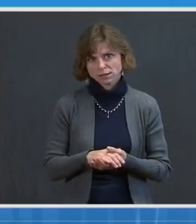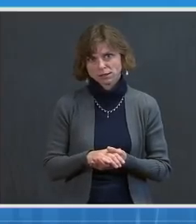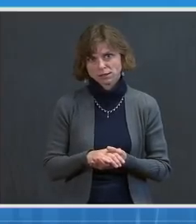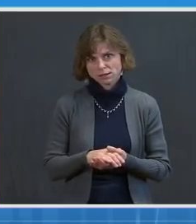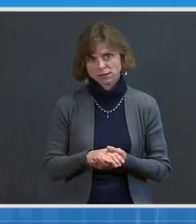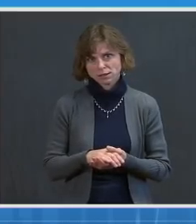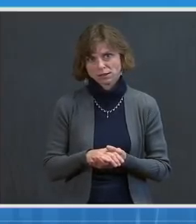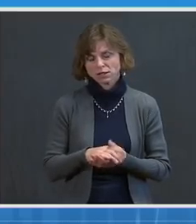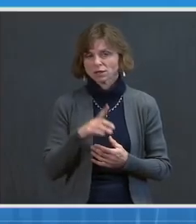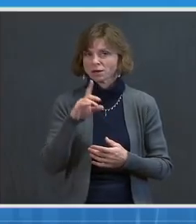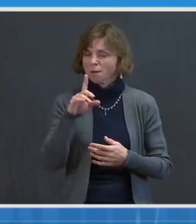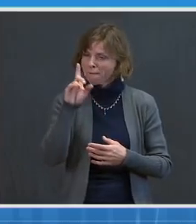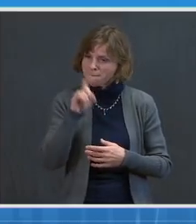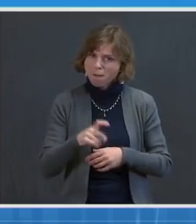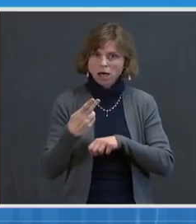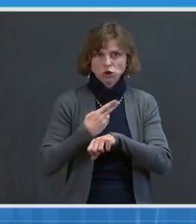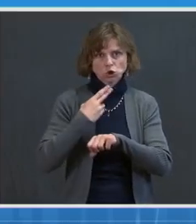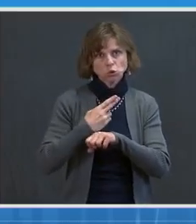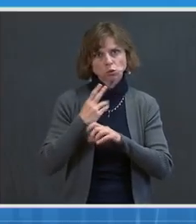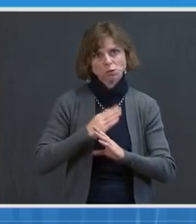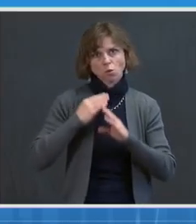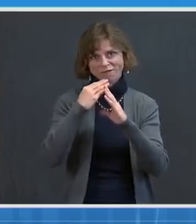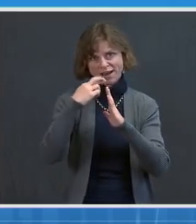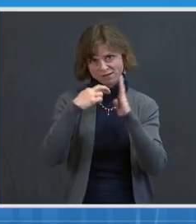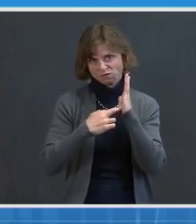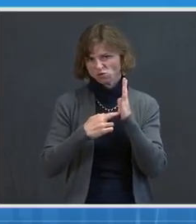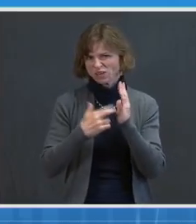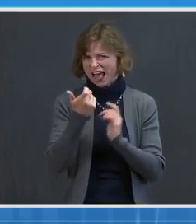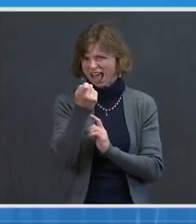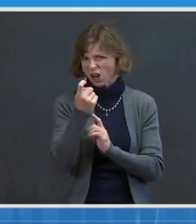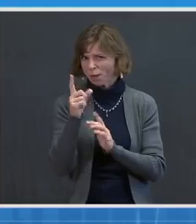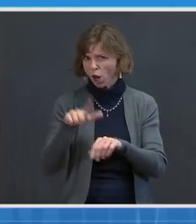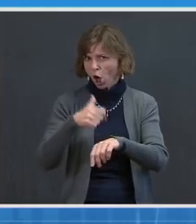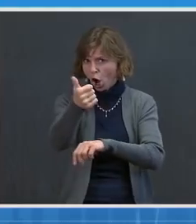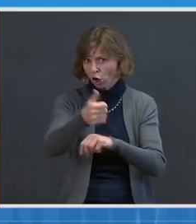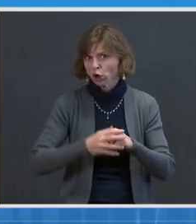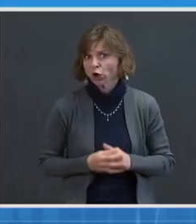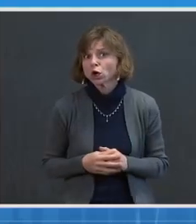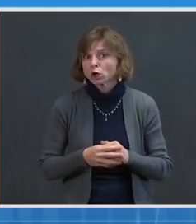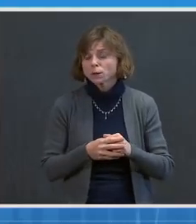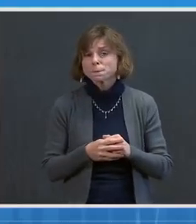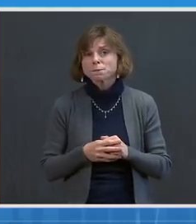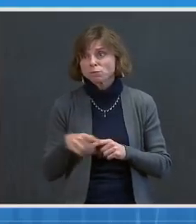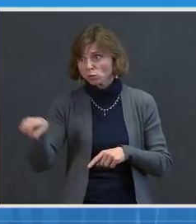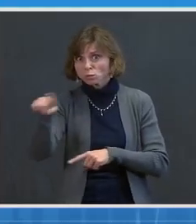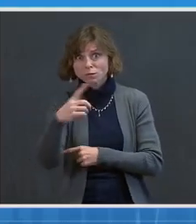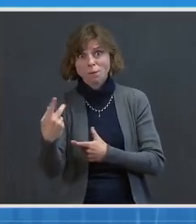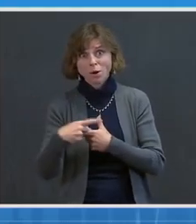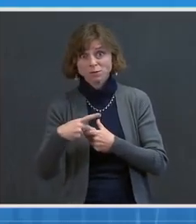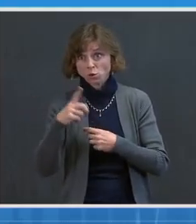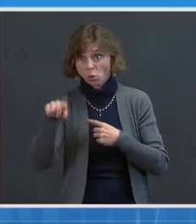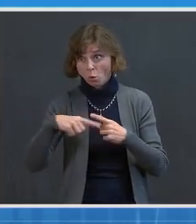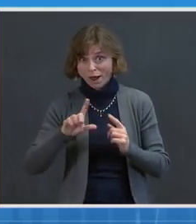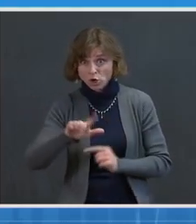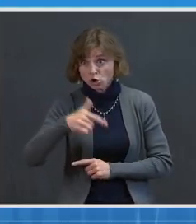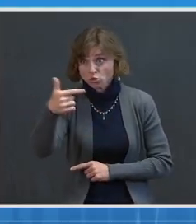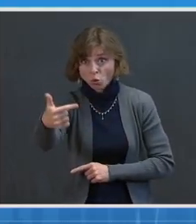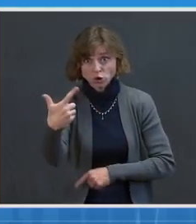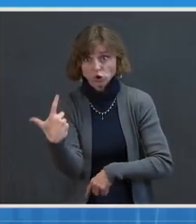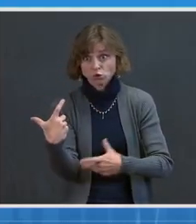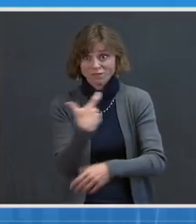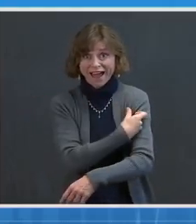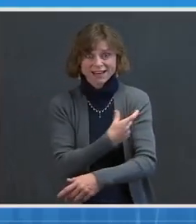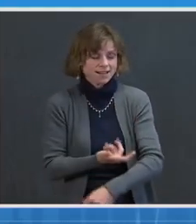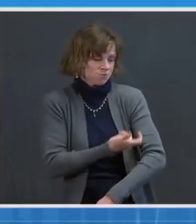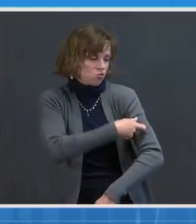just a little while longer. We ask for your participation by rolling up your sleeve when it is your turn to be vaccinated.